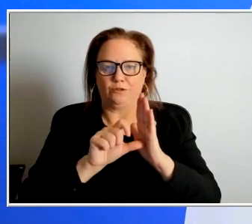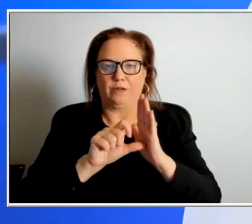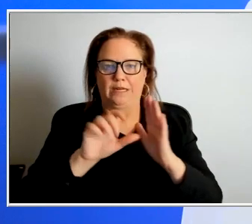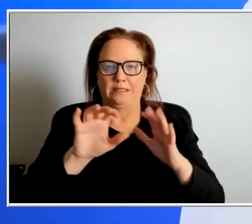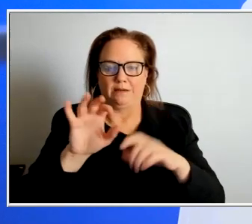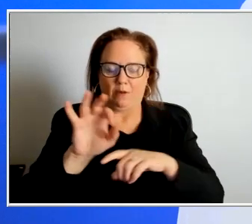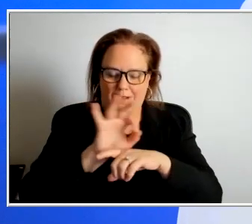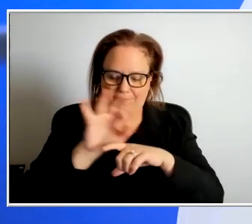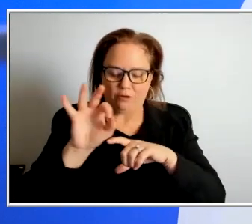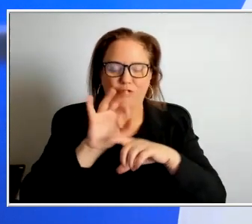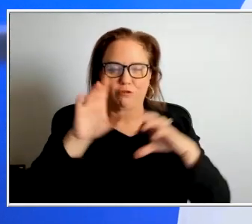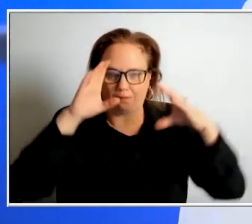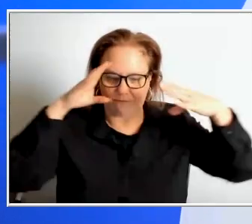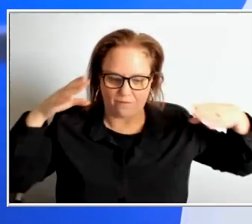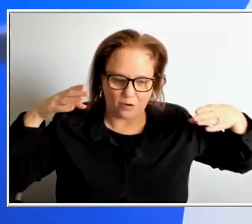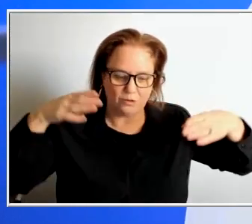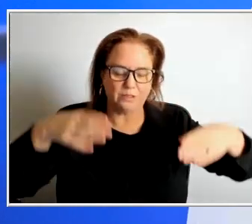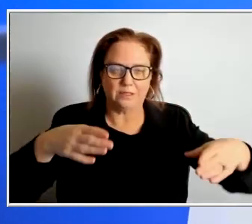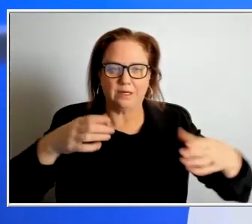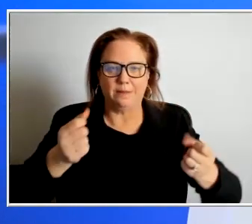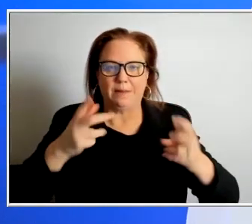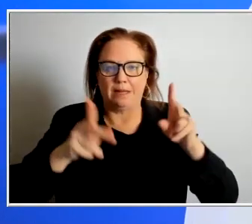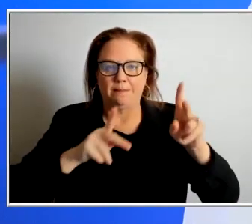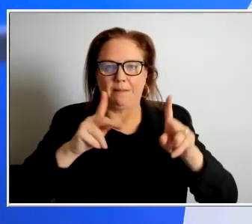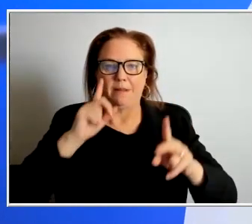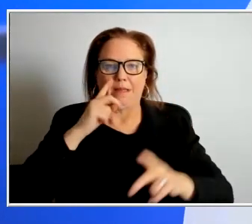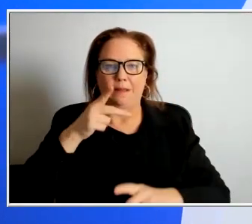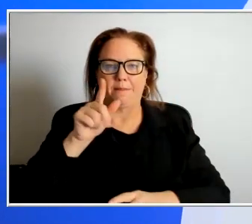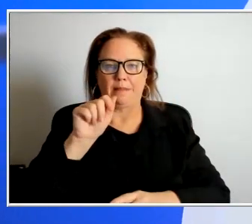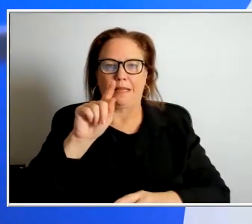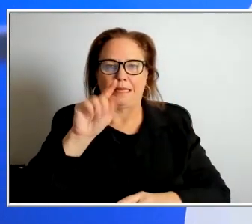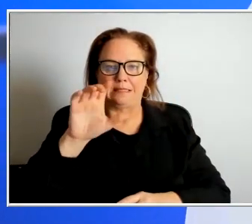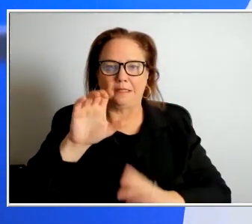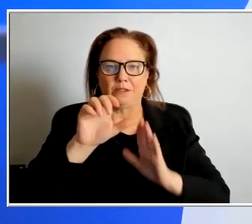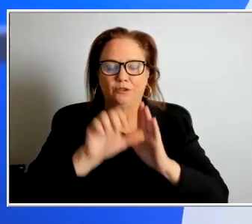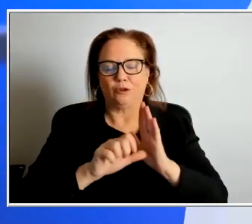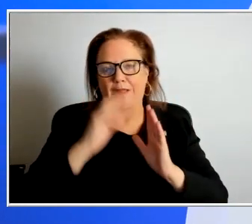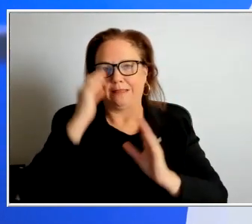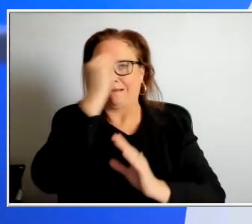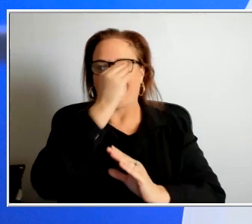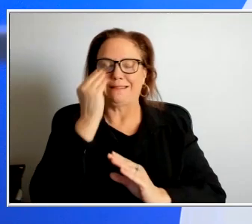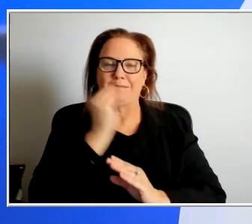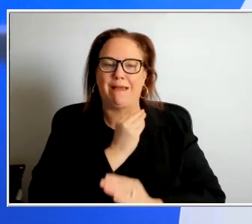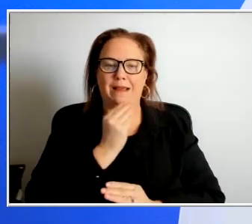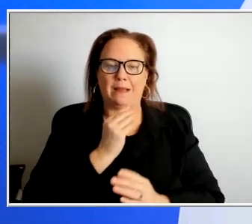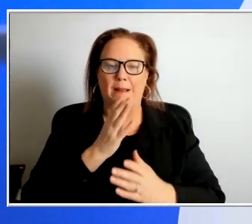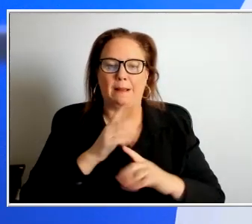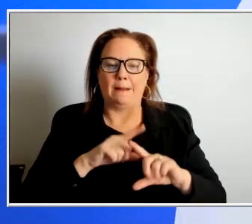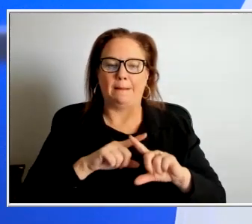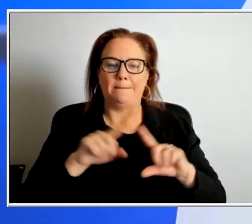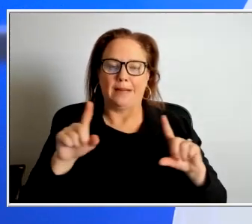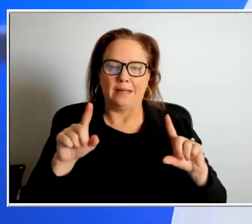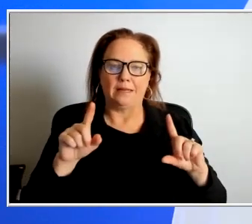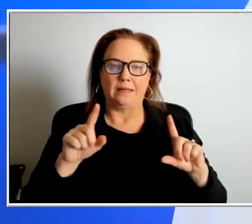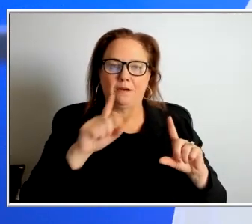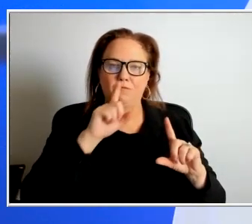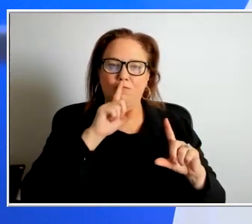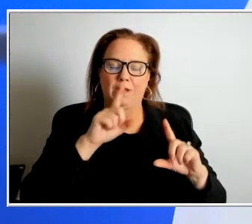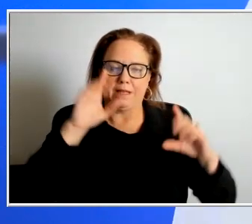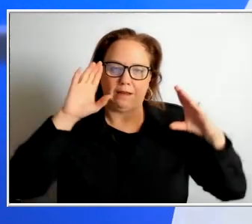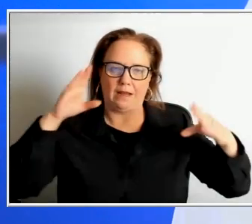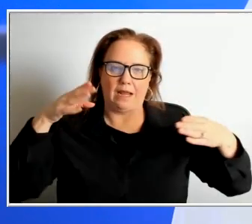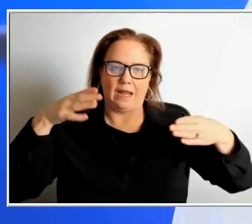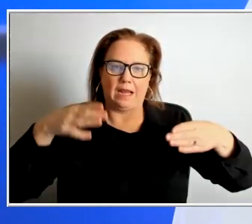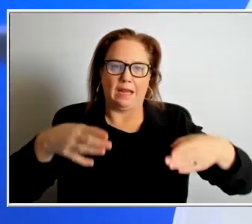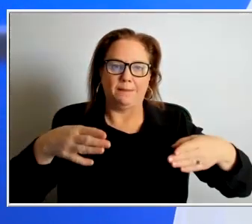based. A lot of people think about plastic surgery and they think of all the cosmetic aspects of it, but really aiming